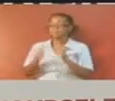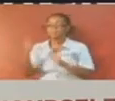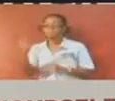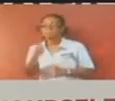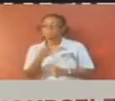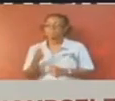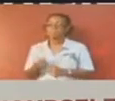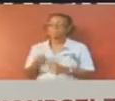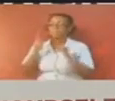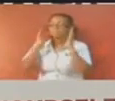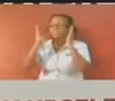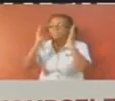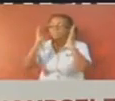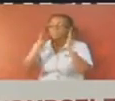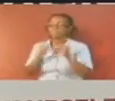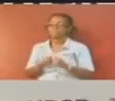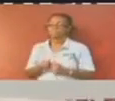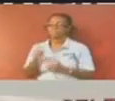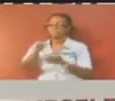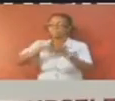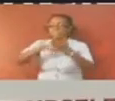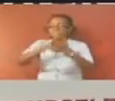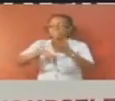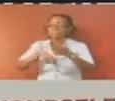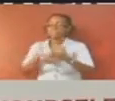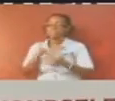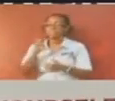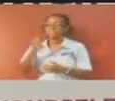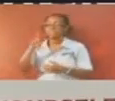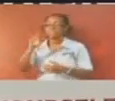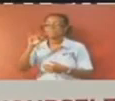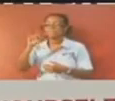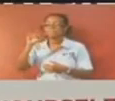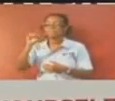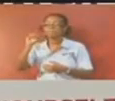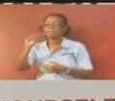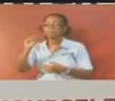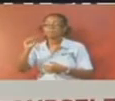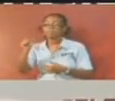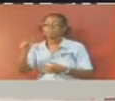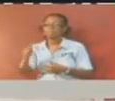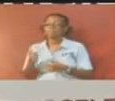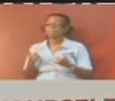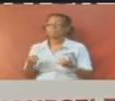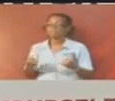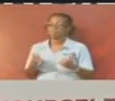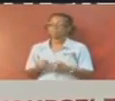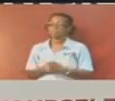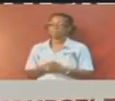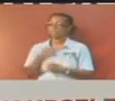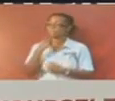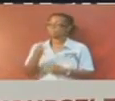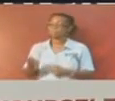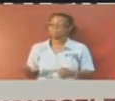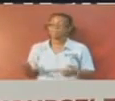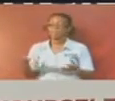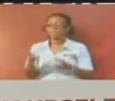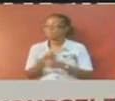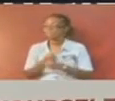yesterday: close ranks now. Now is not the